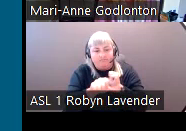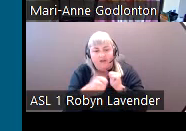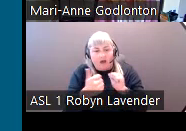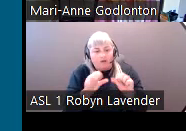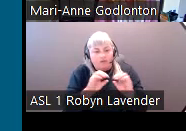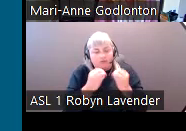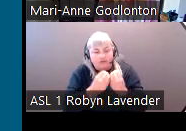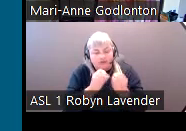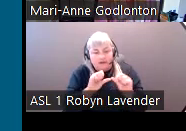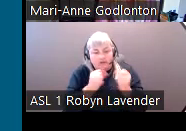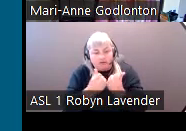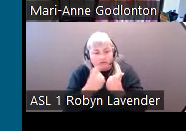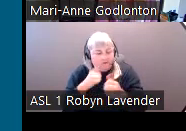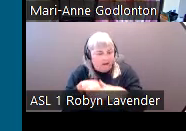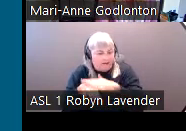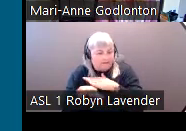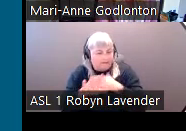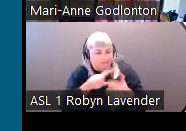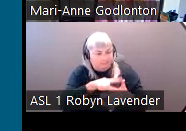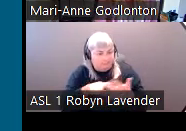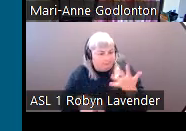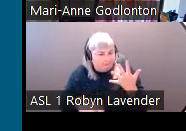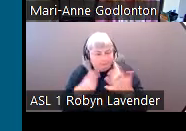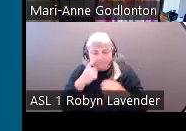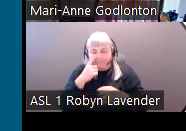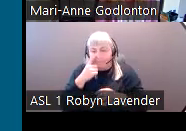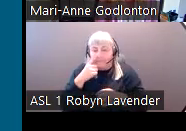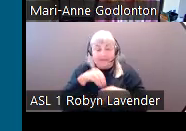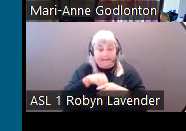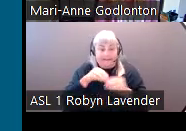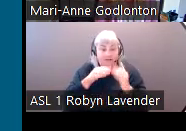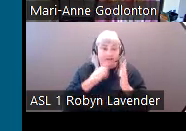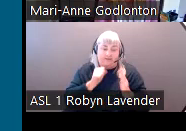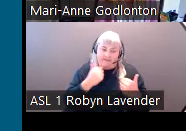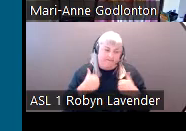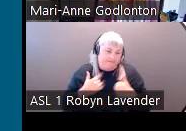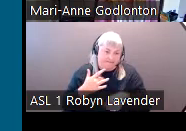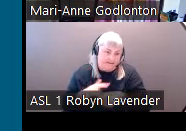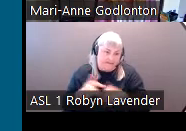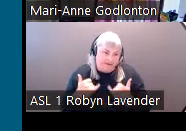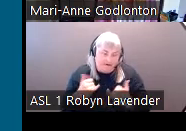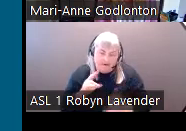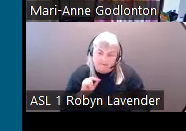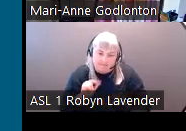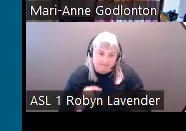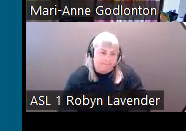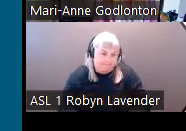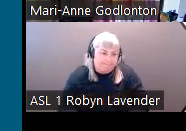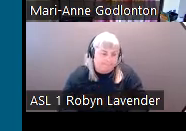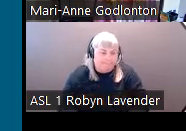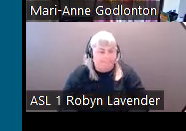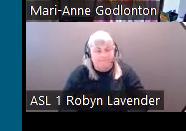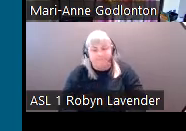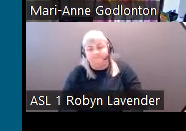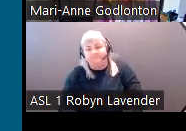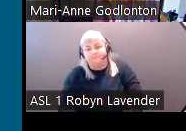that we can access that. But in shelter, we don't have those supports at this time. Substance